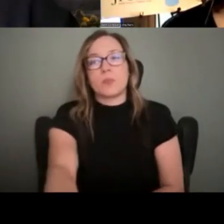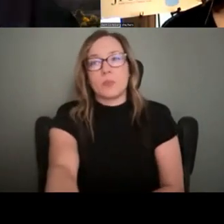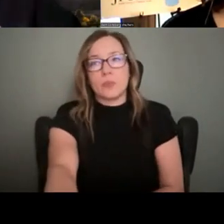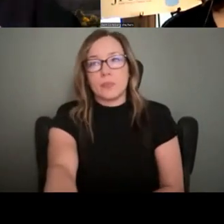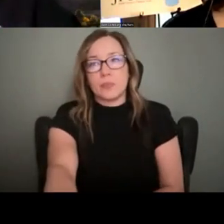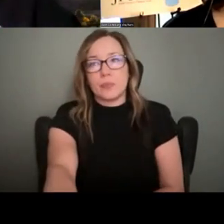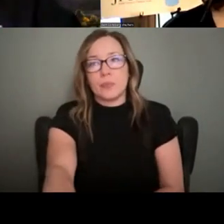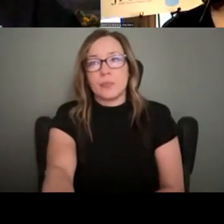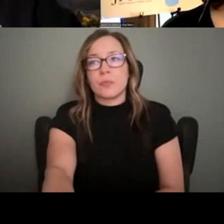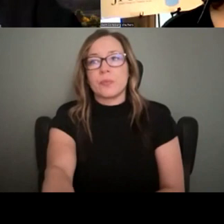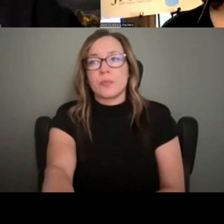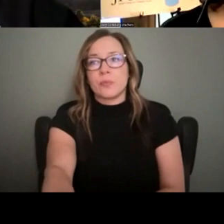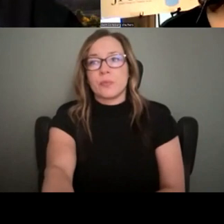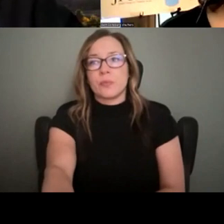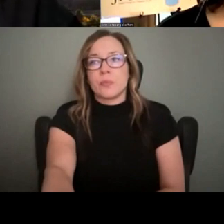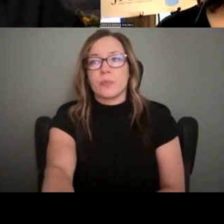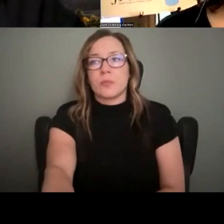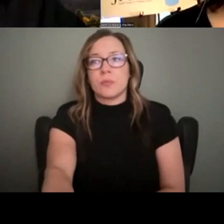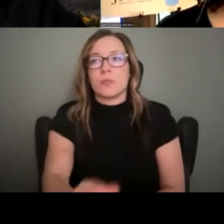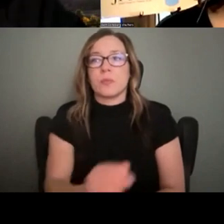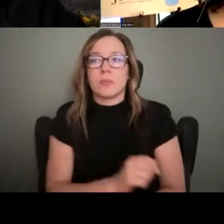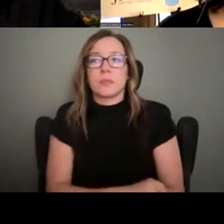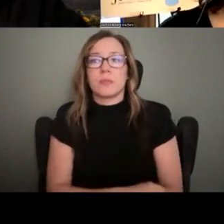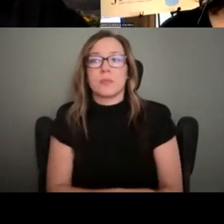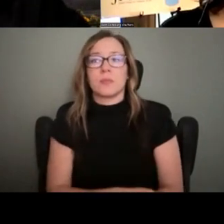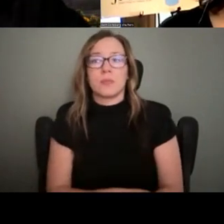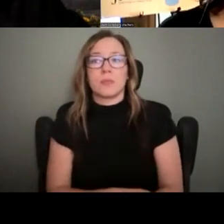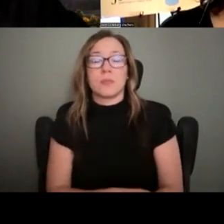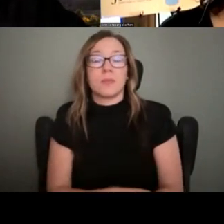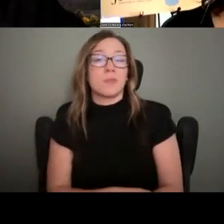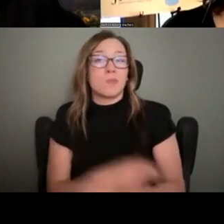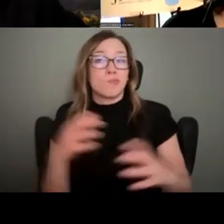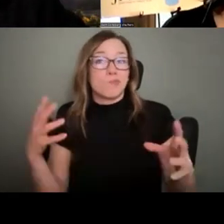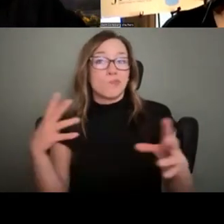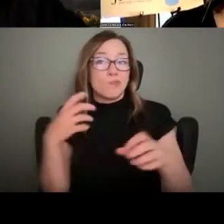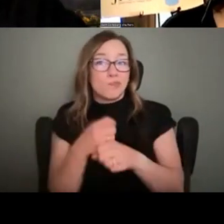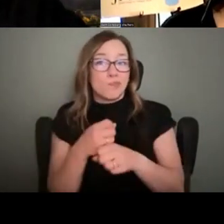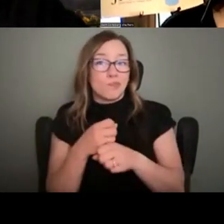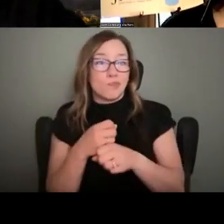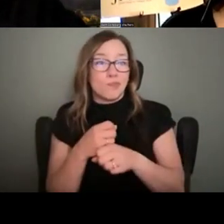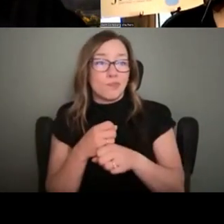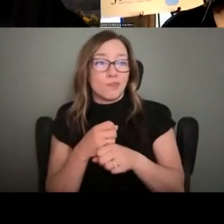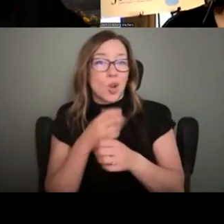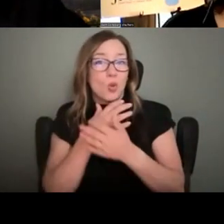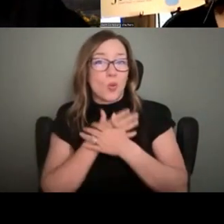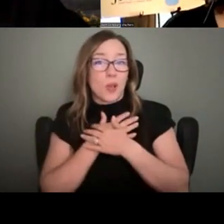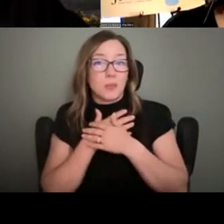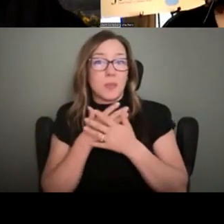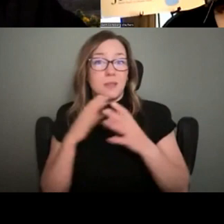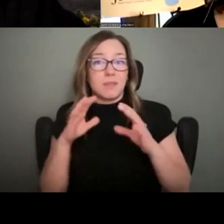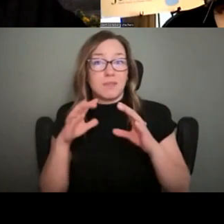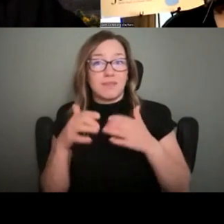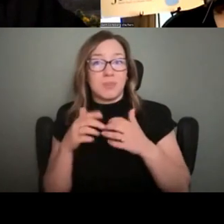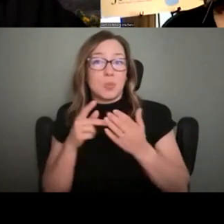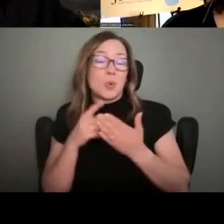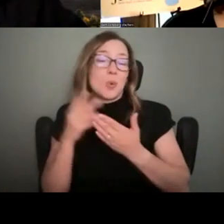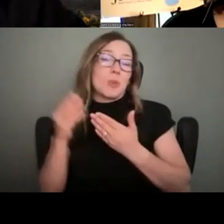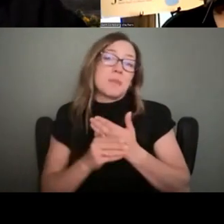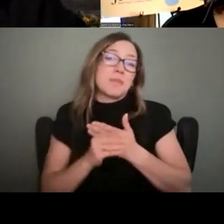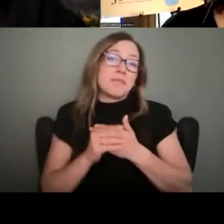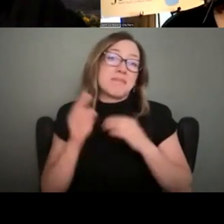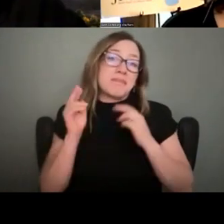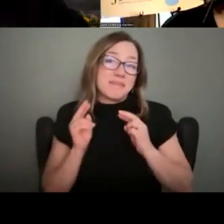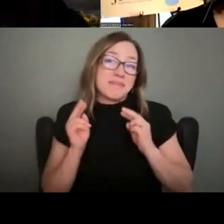So I think that's sort of in a nutshell what I wanted to share with you about our respite squad program. And I very much look